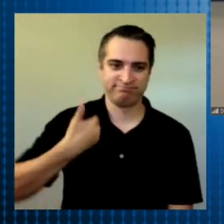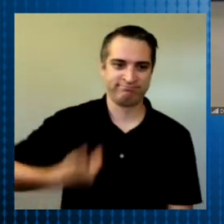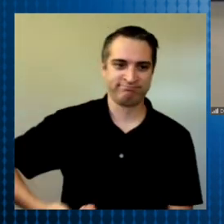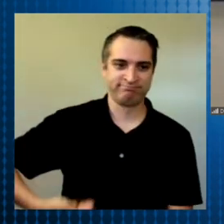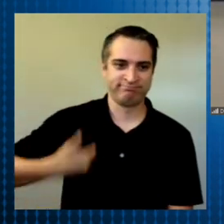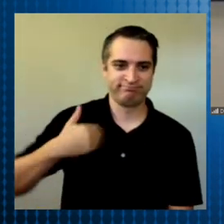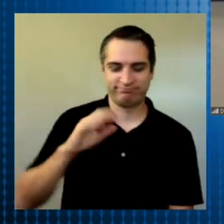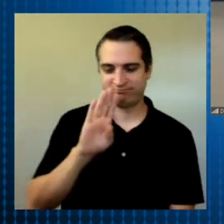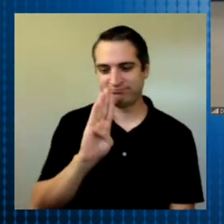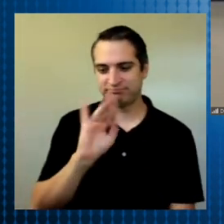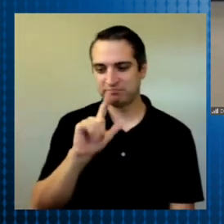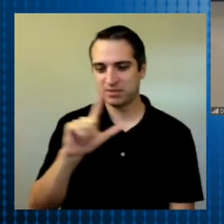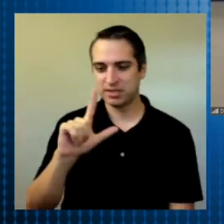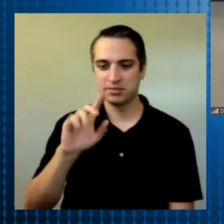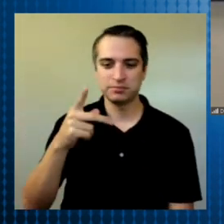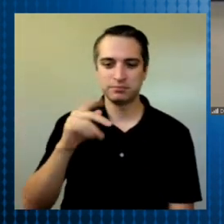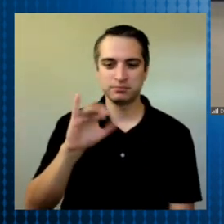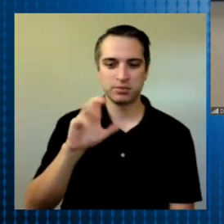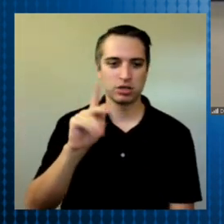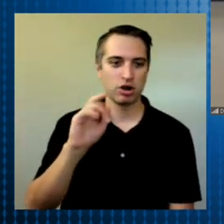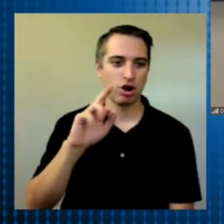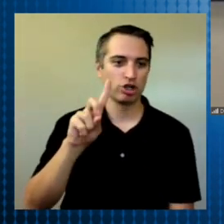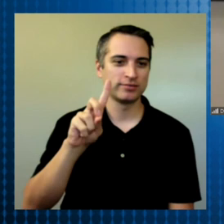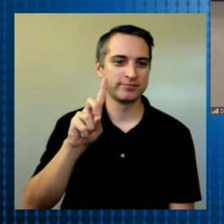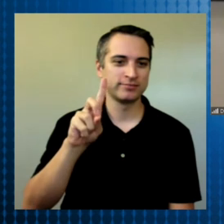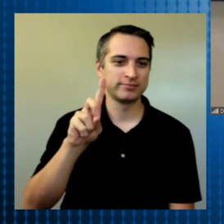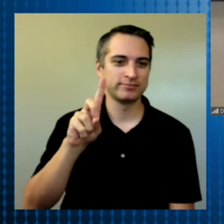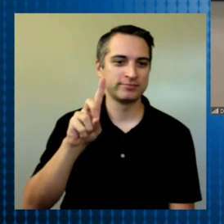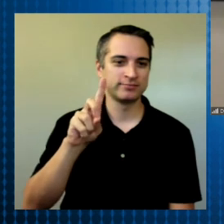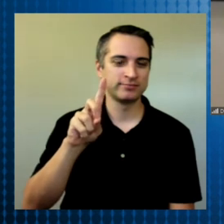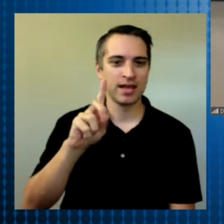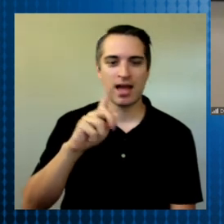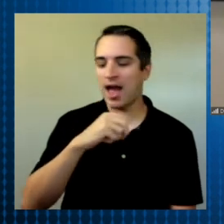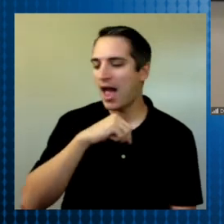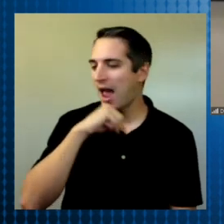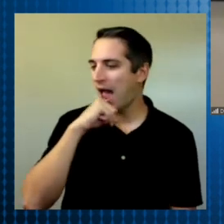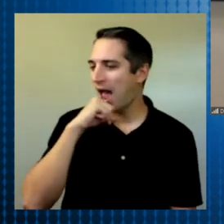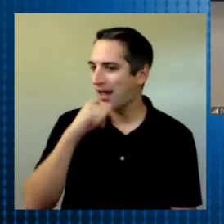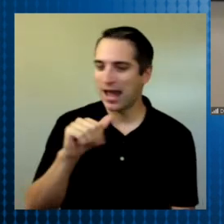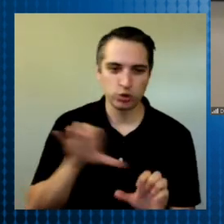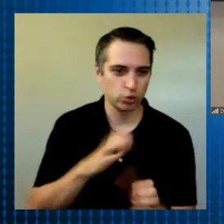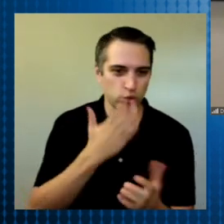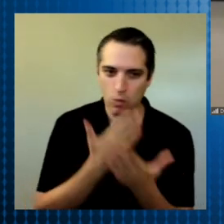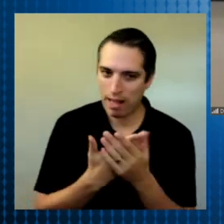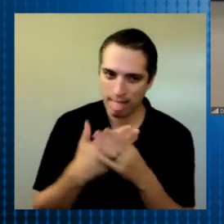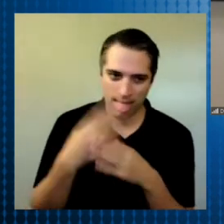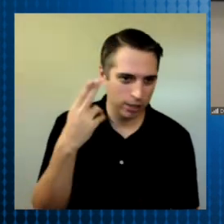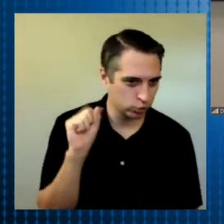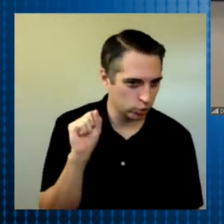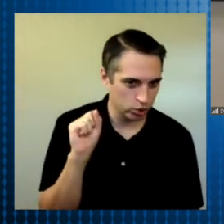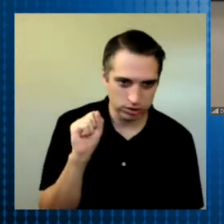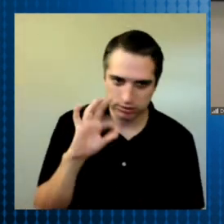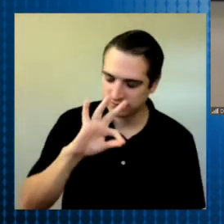Mott Community College prepared for college. I did not do well at Flint North. I had done